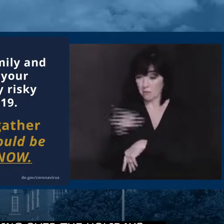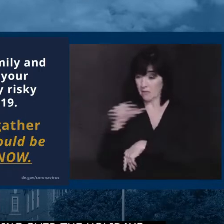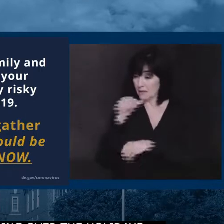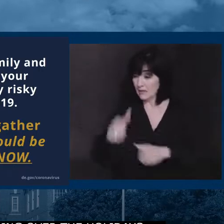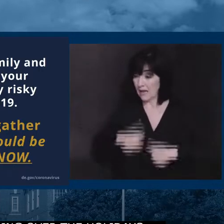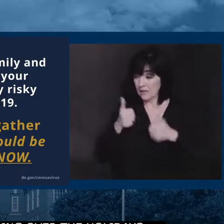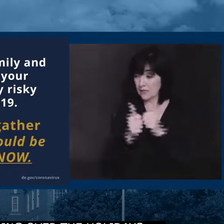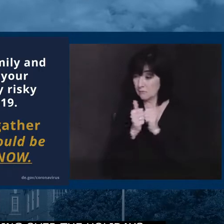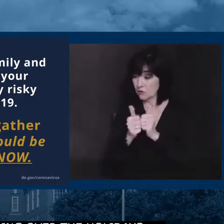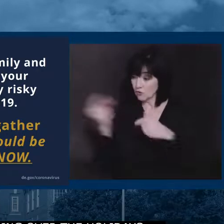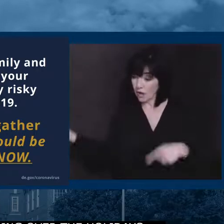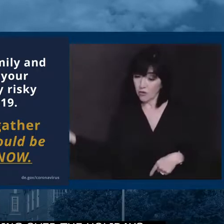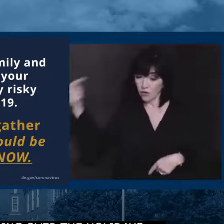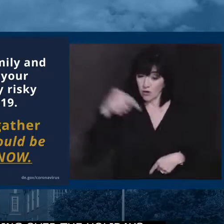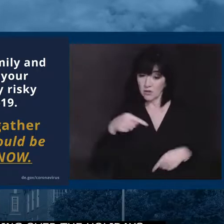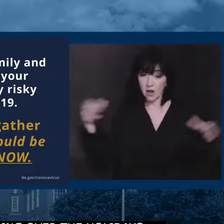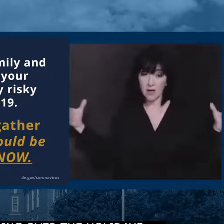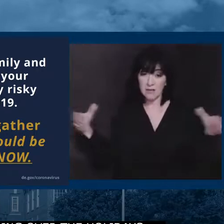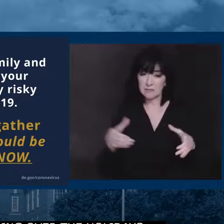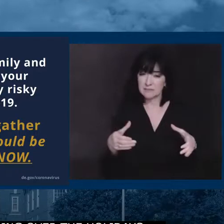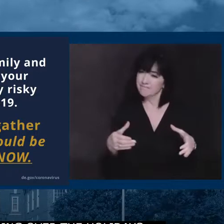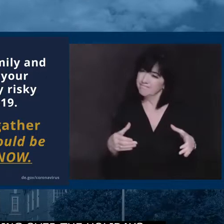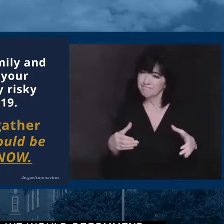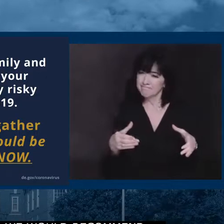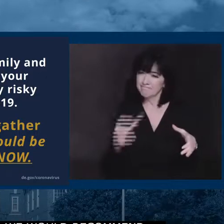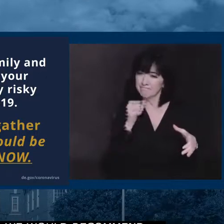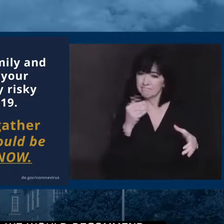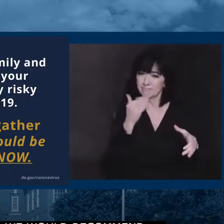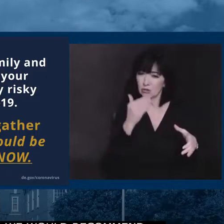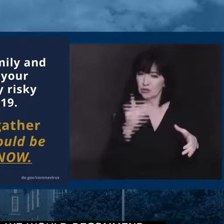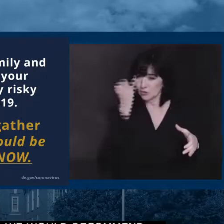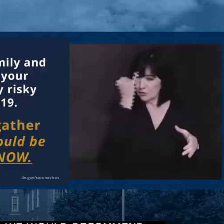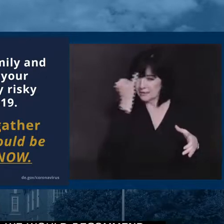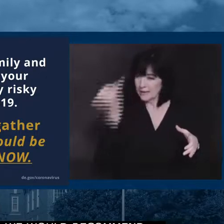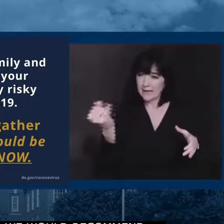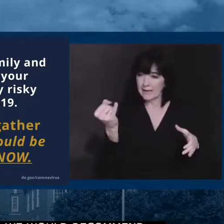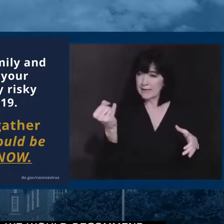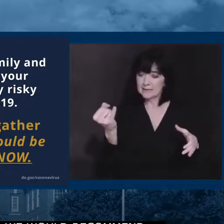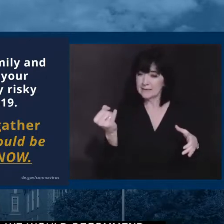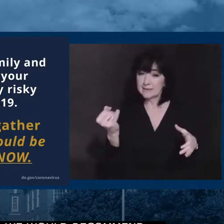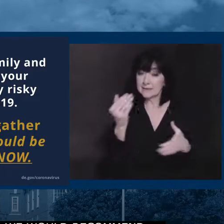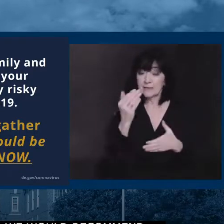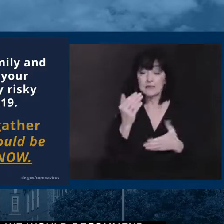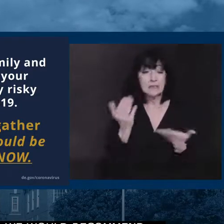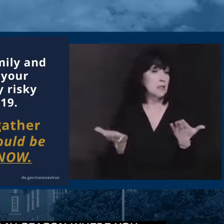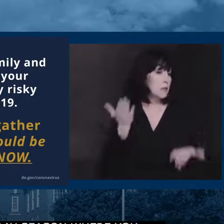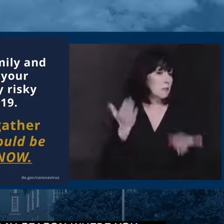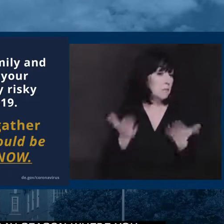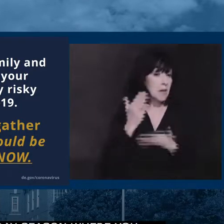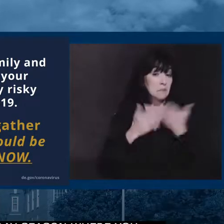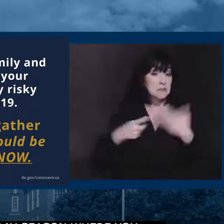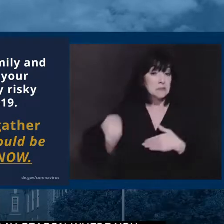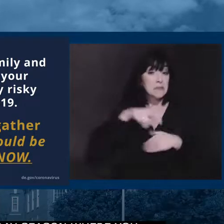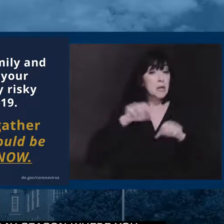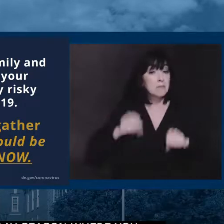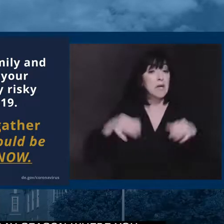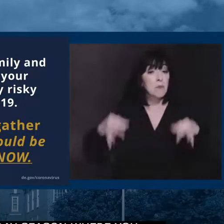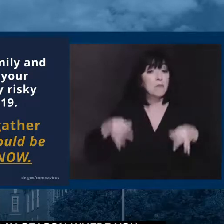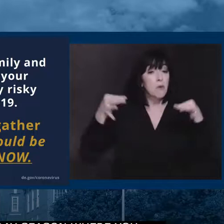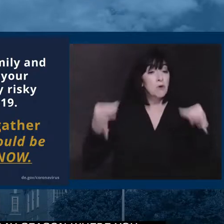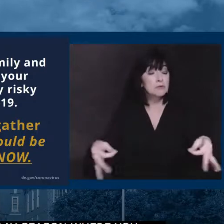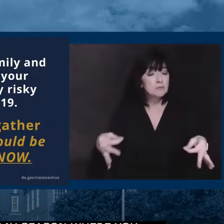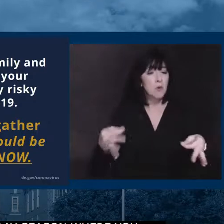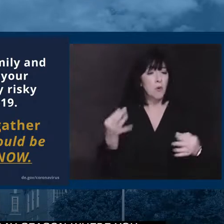holiday season where you're waiting for things to get better in January and have a bigger party, a bigger